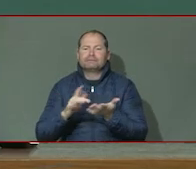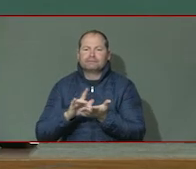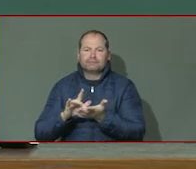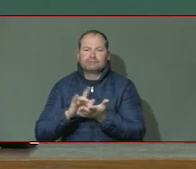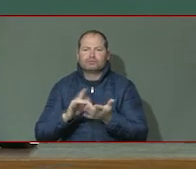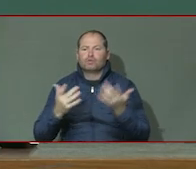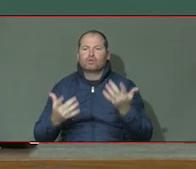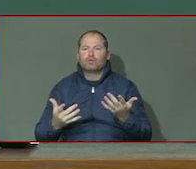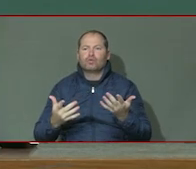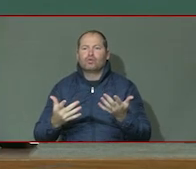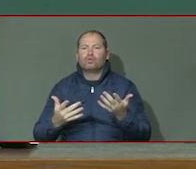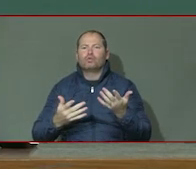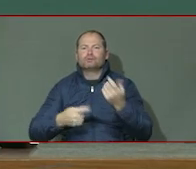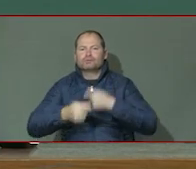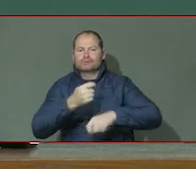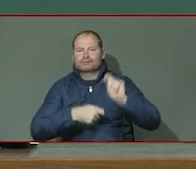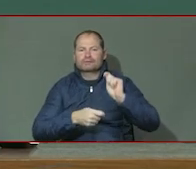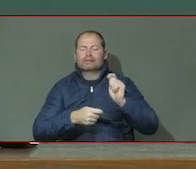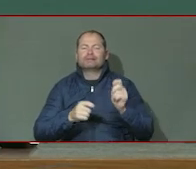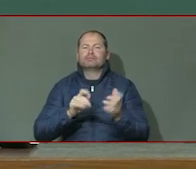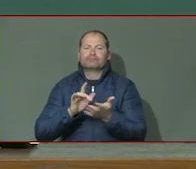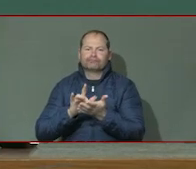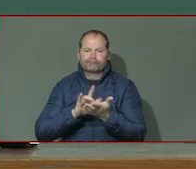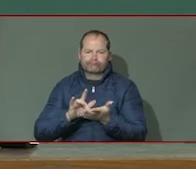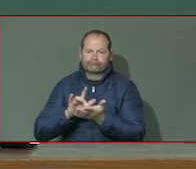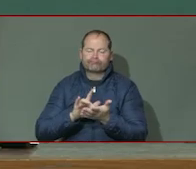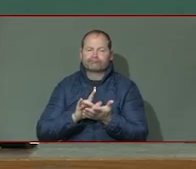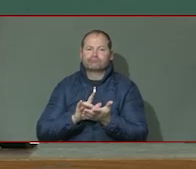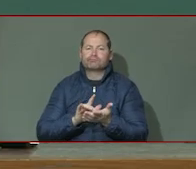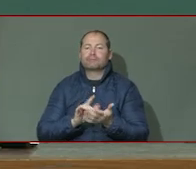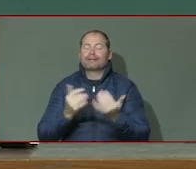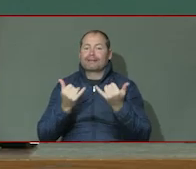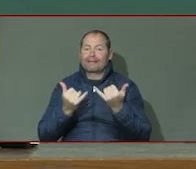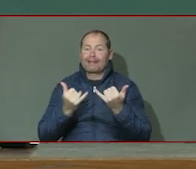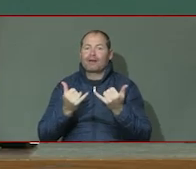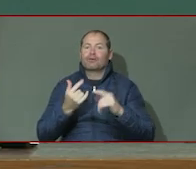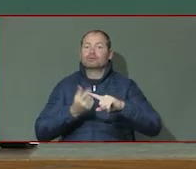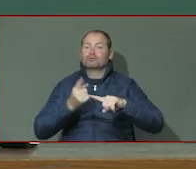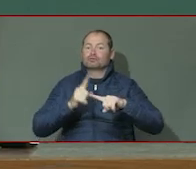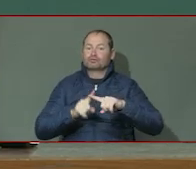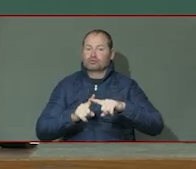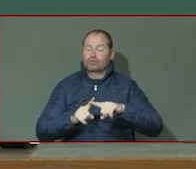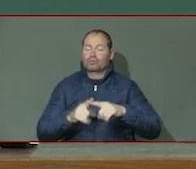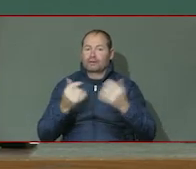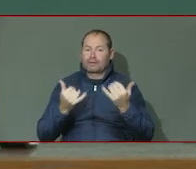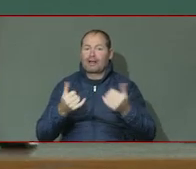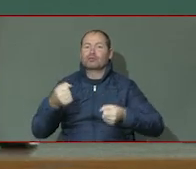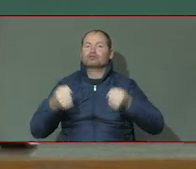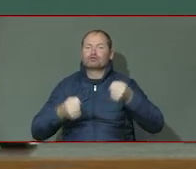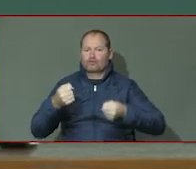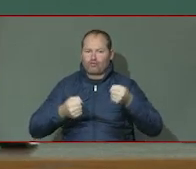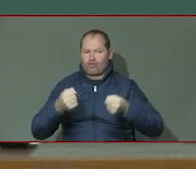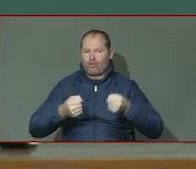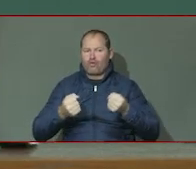disposal. Like in this case, they gave us the vehicles, the opening, the cost and the